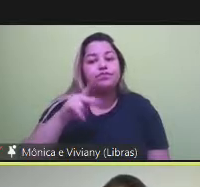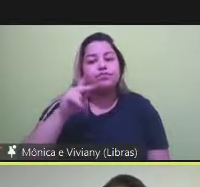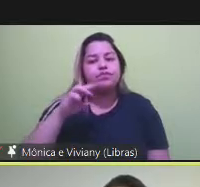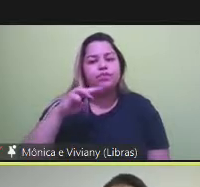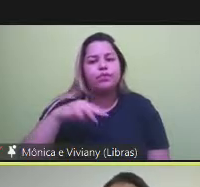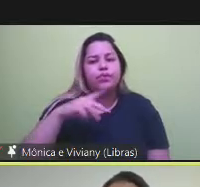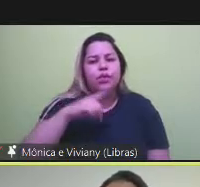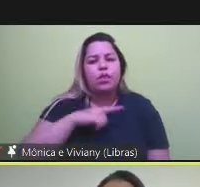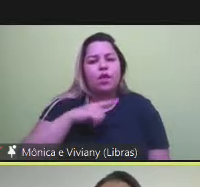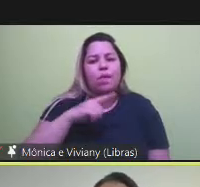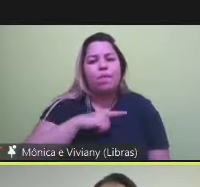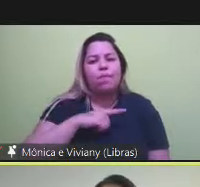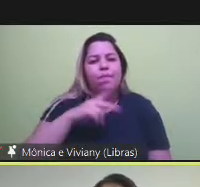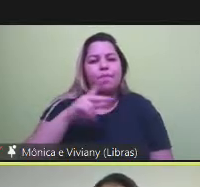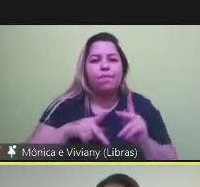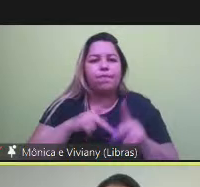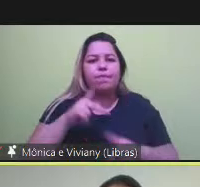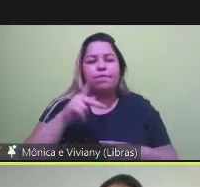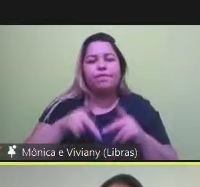52 kilometers,